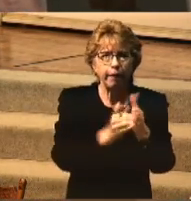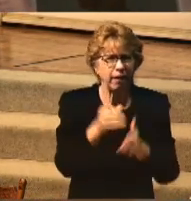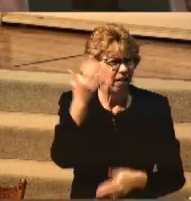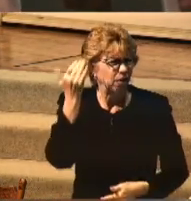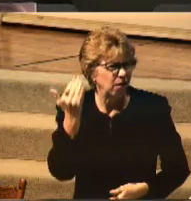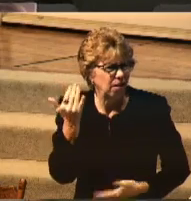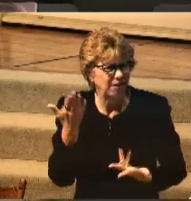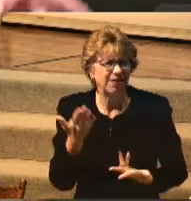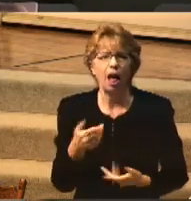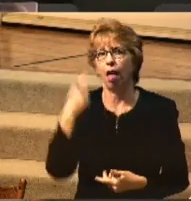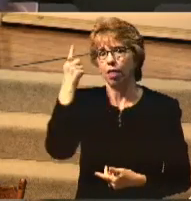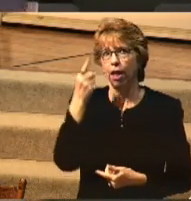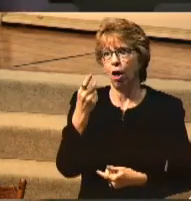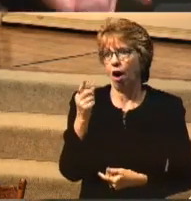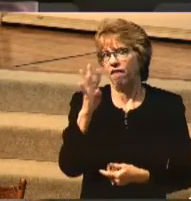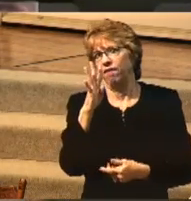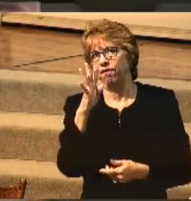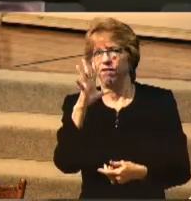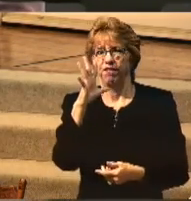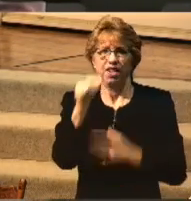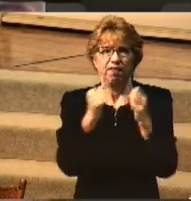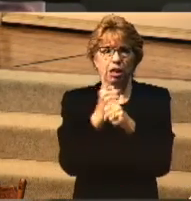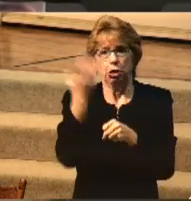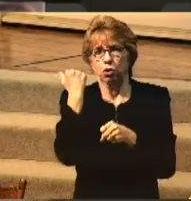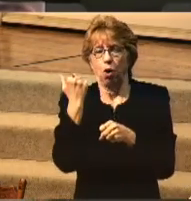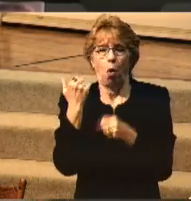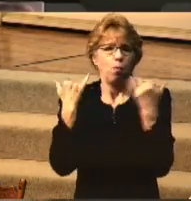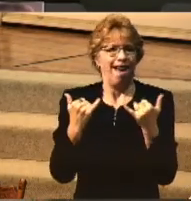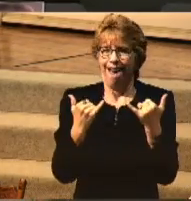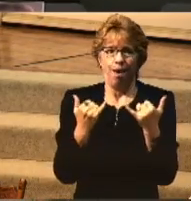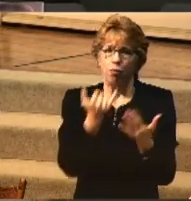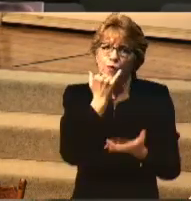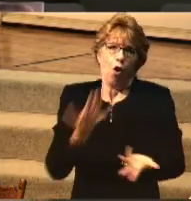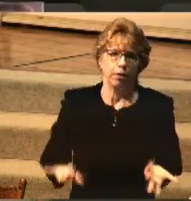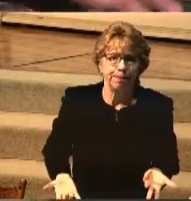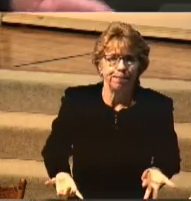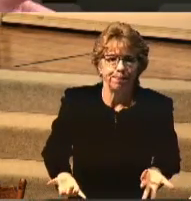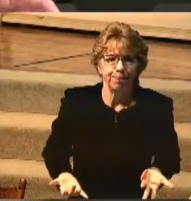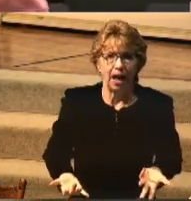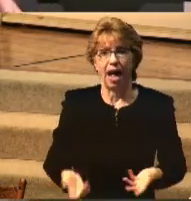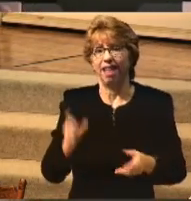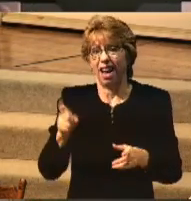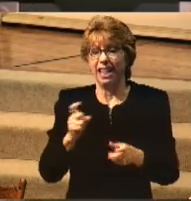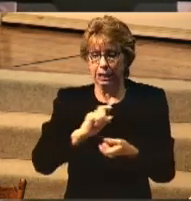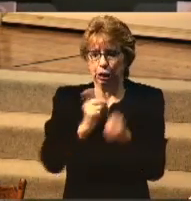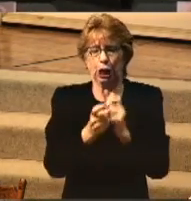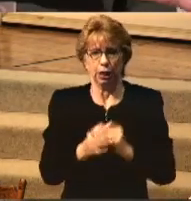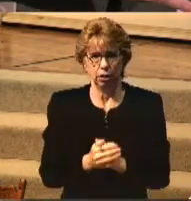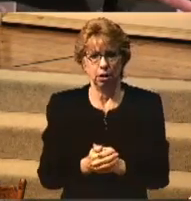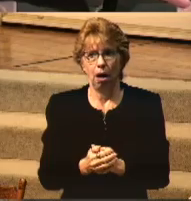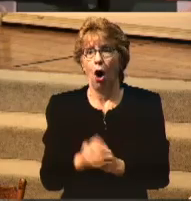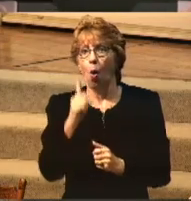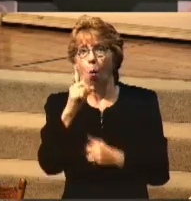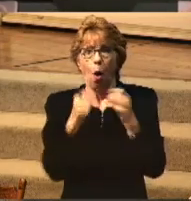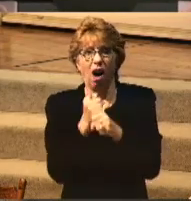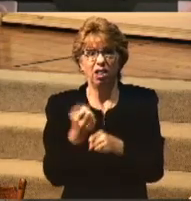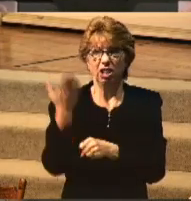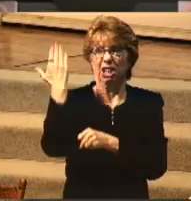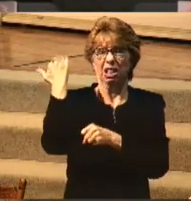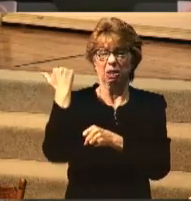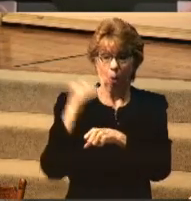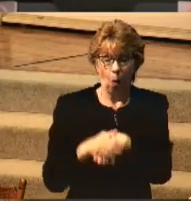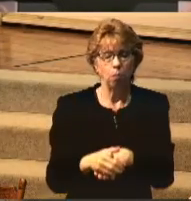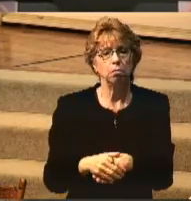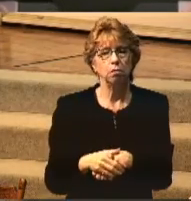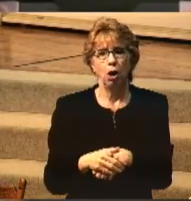thought 50 years ago has been disproven and found as false. And 100 years ago, they laugh at.